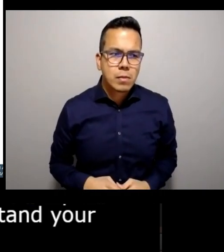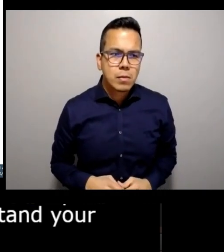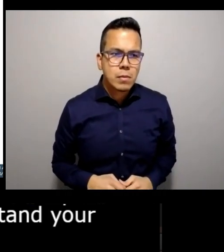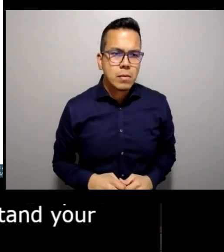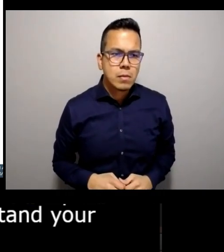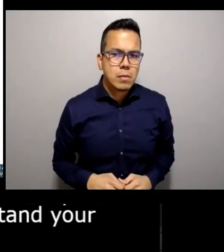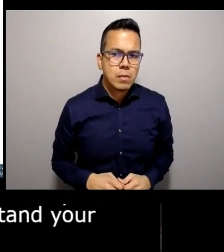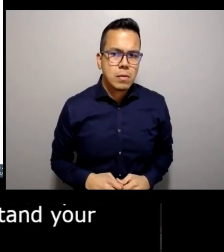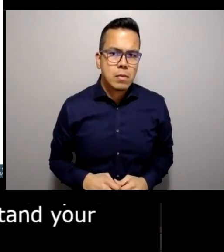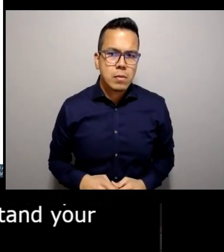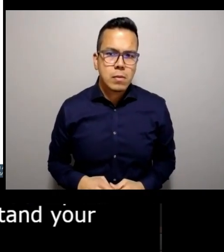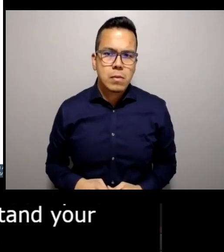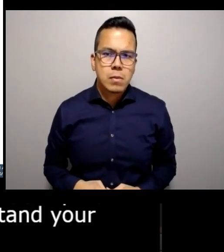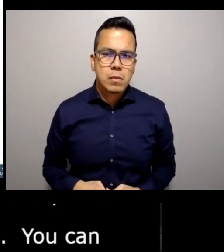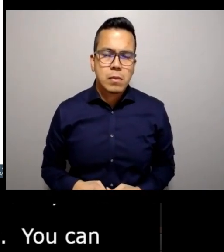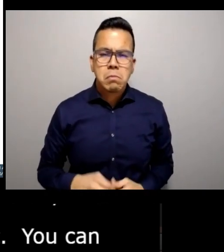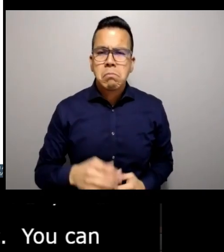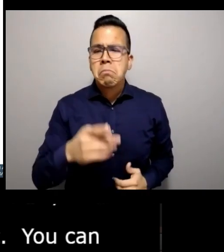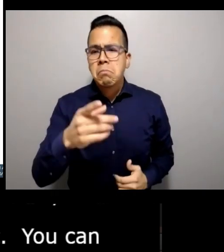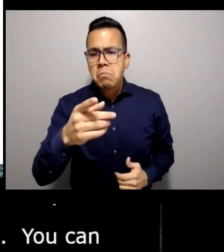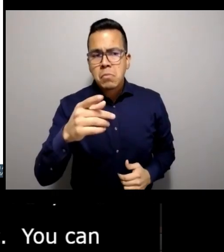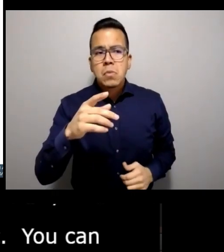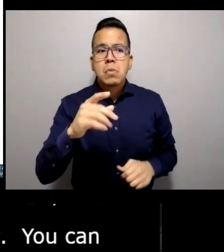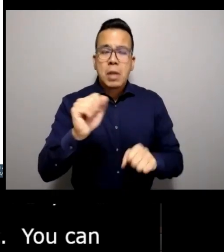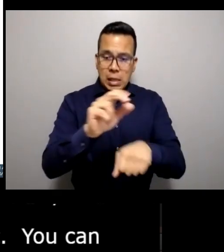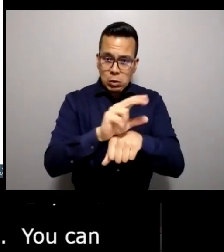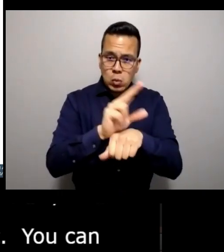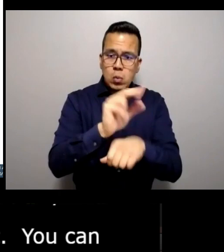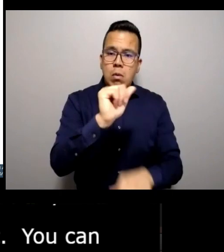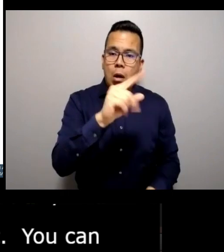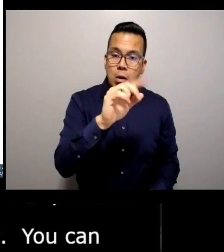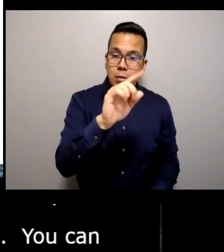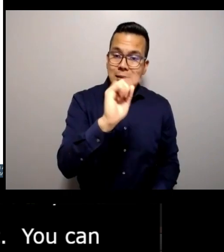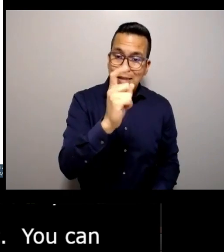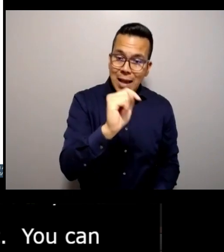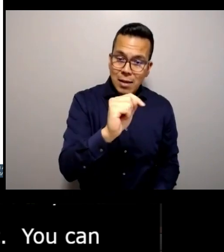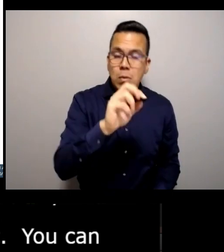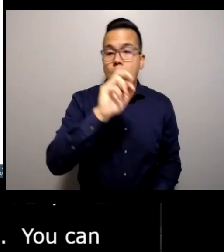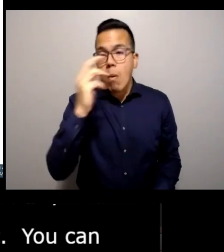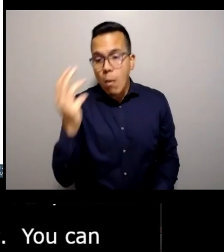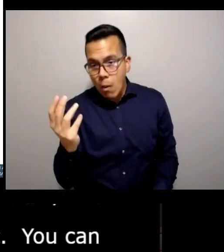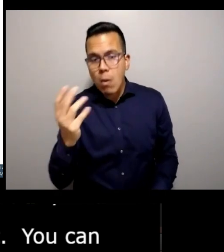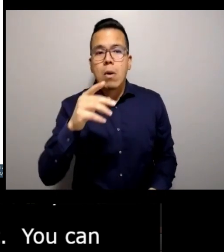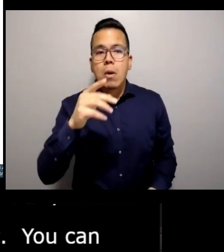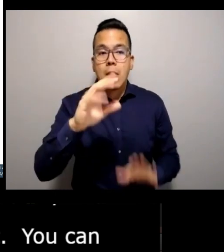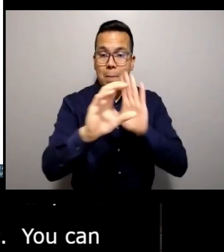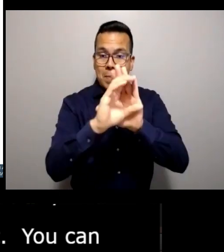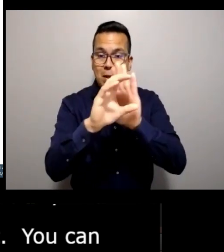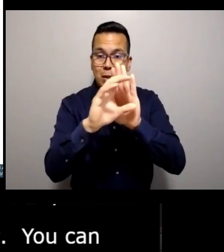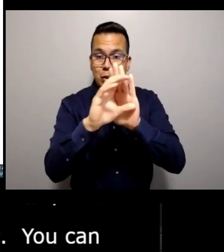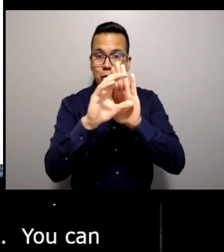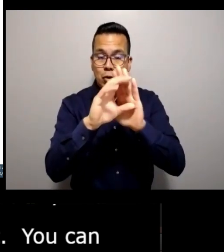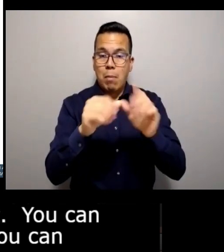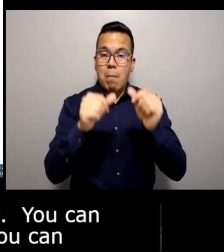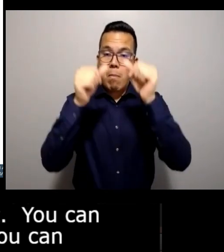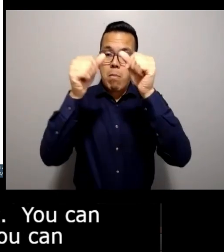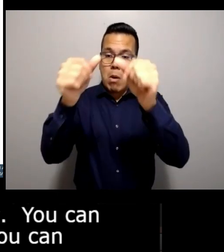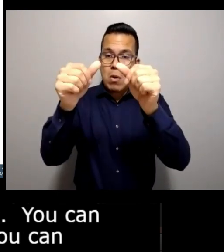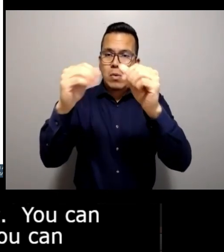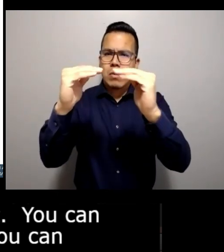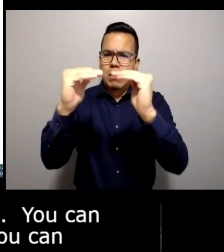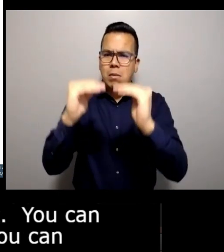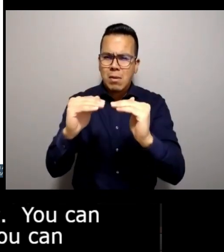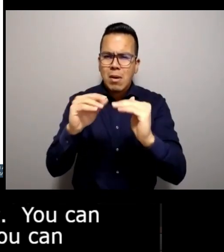reply to a post or tweet with more information. You can provide a link to more information.